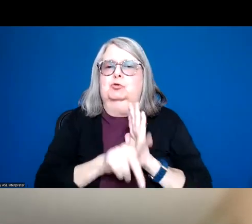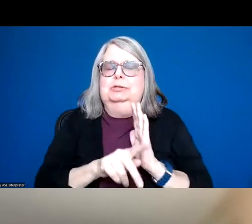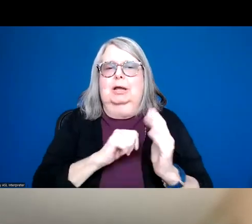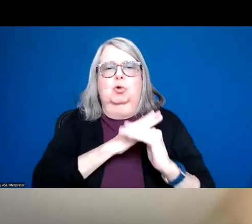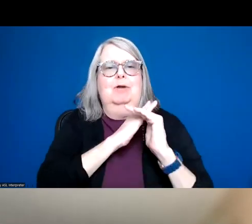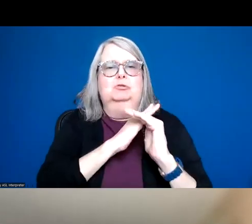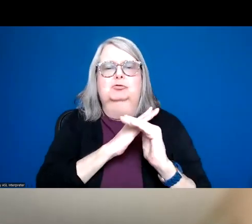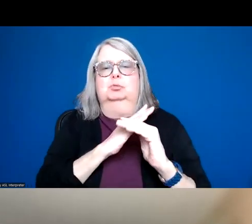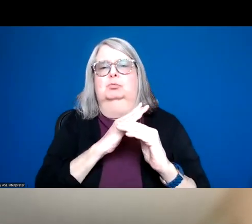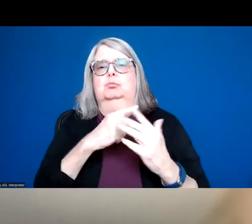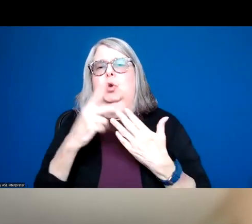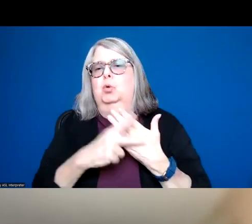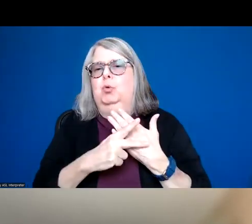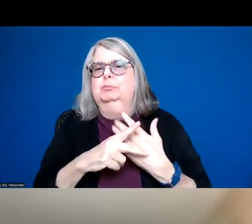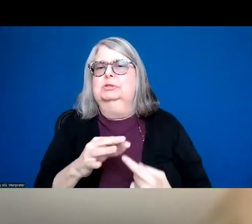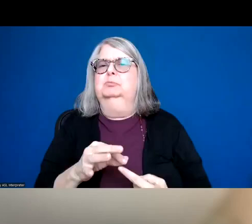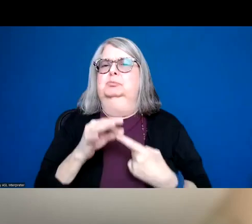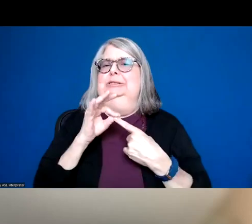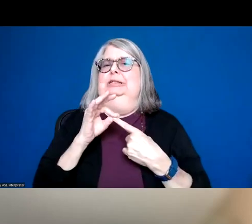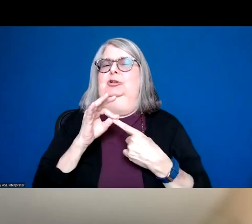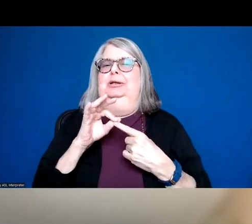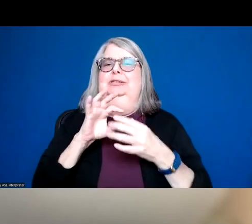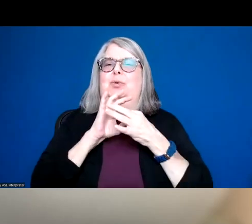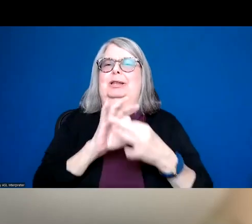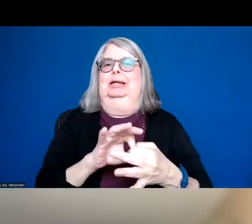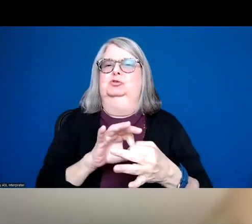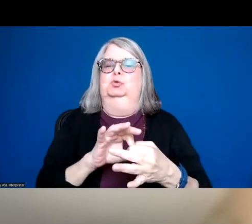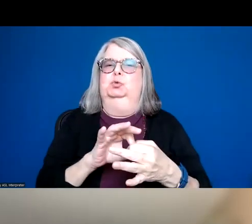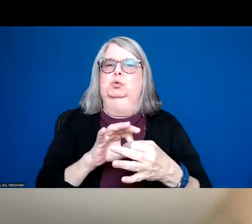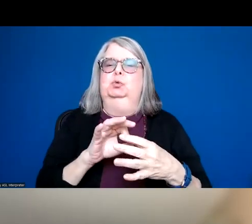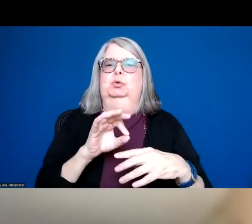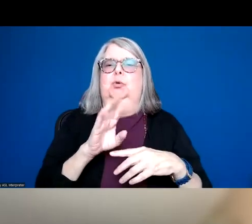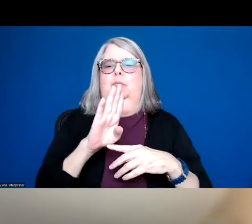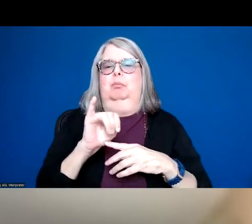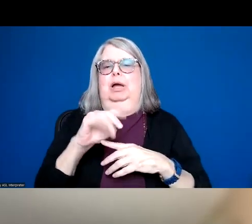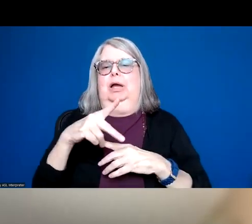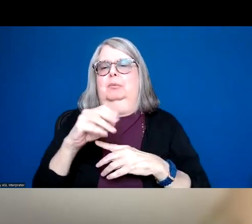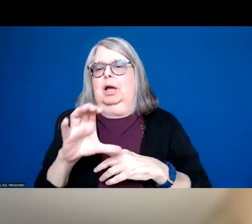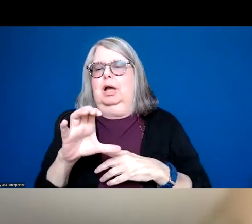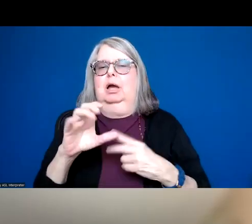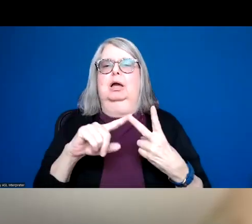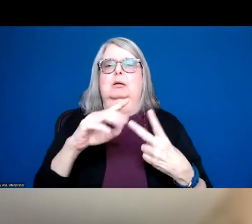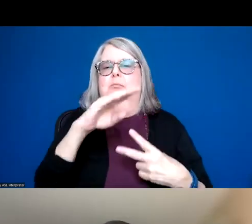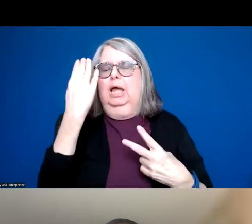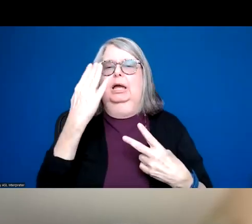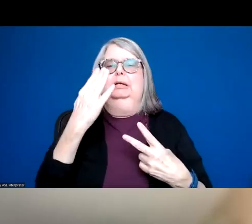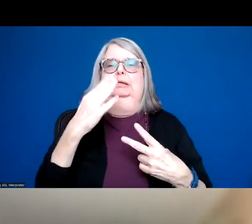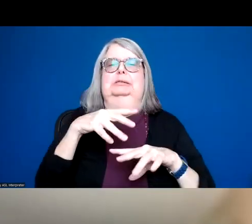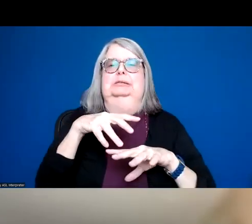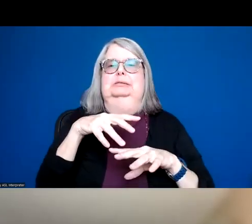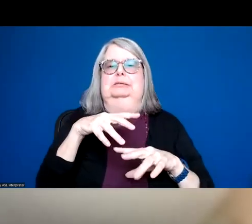programs, particularly as it relates to BIPOC, Black, Indigenous people of